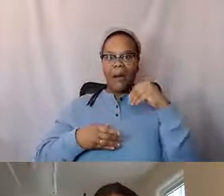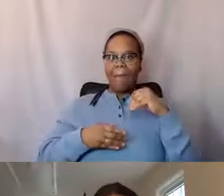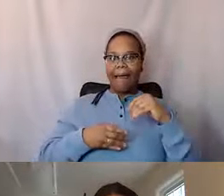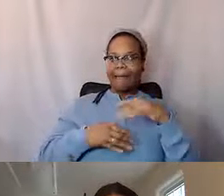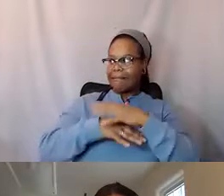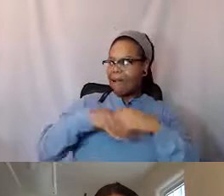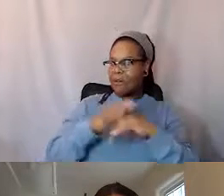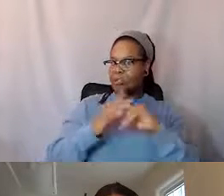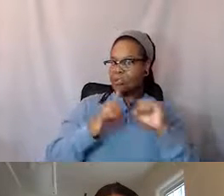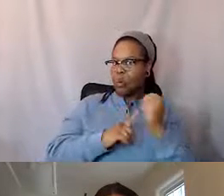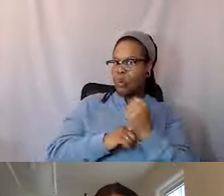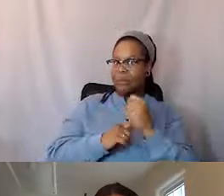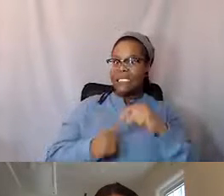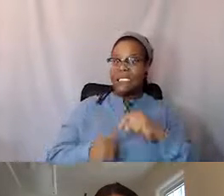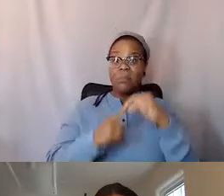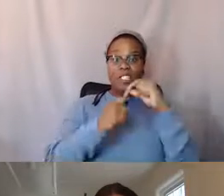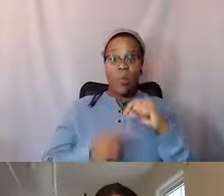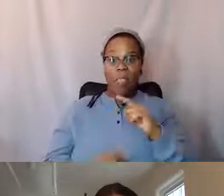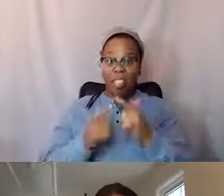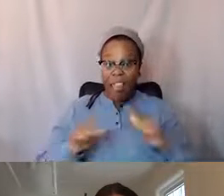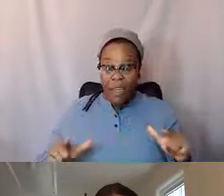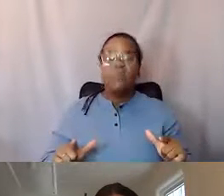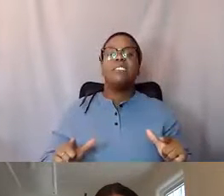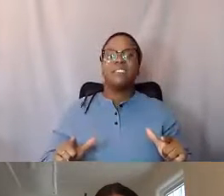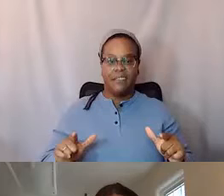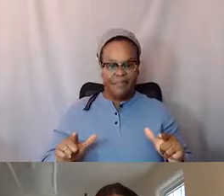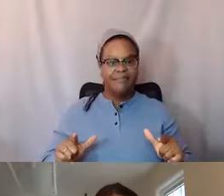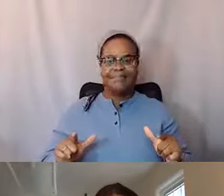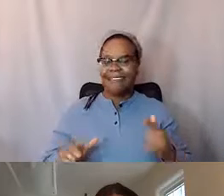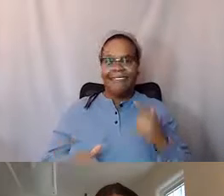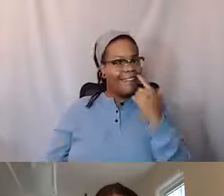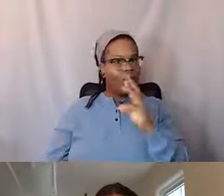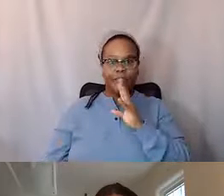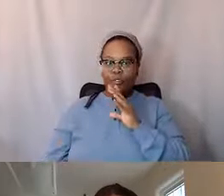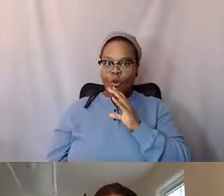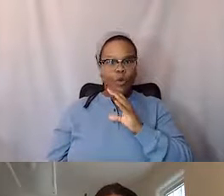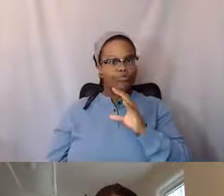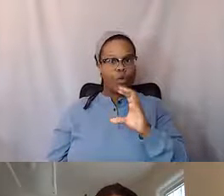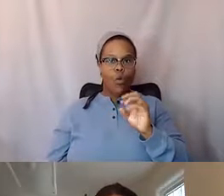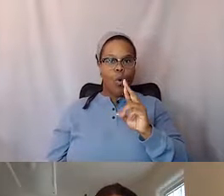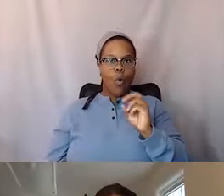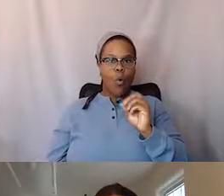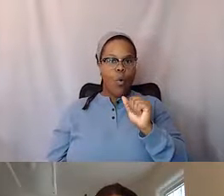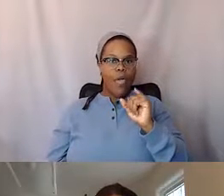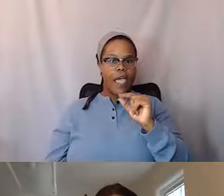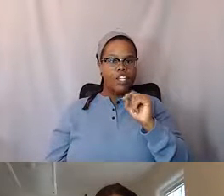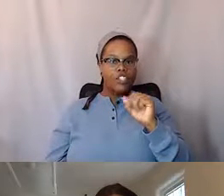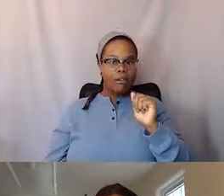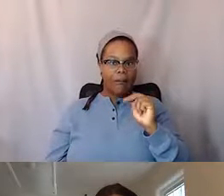And especially the language being, I didn't really speak Croatian at all before I got